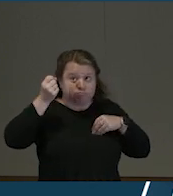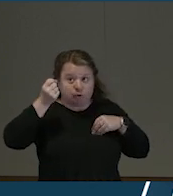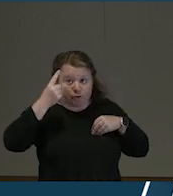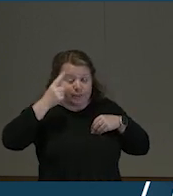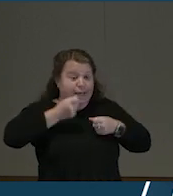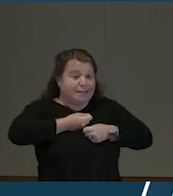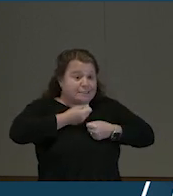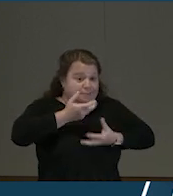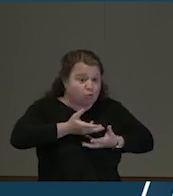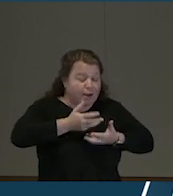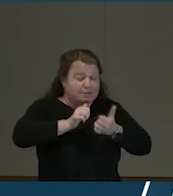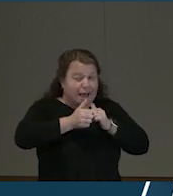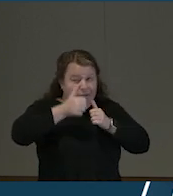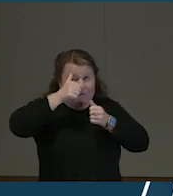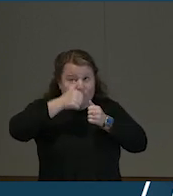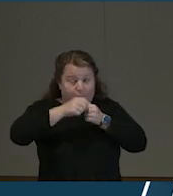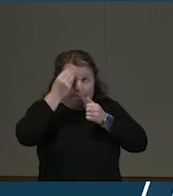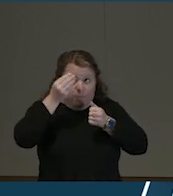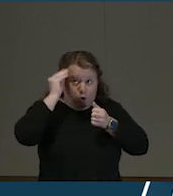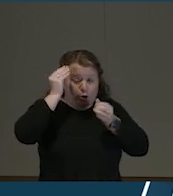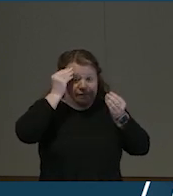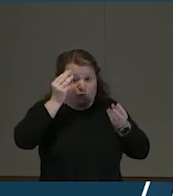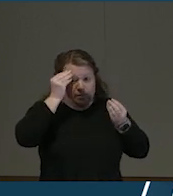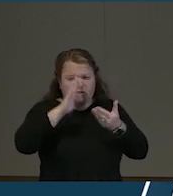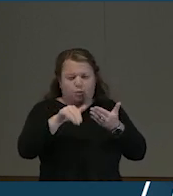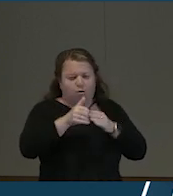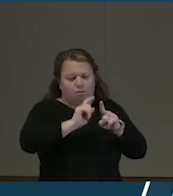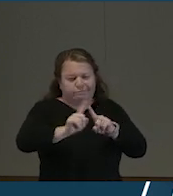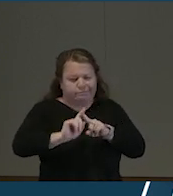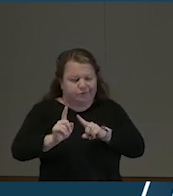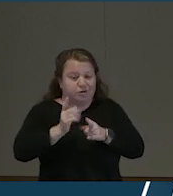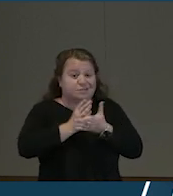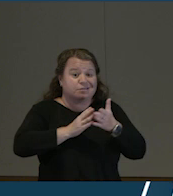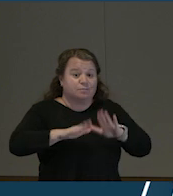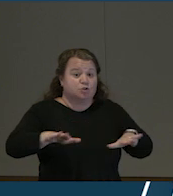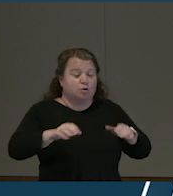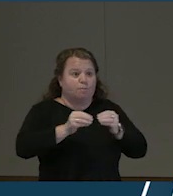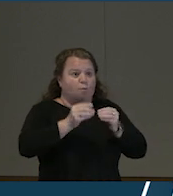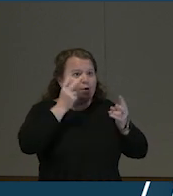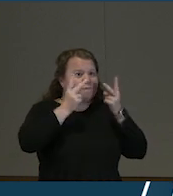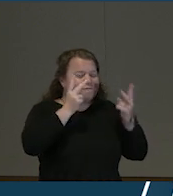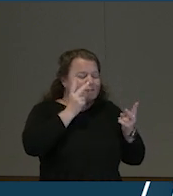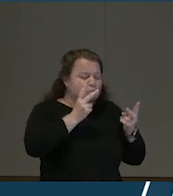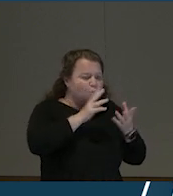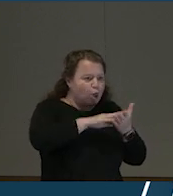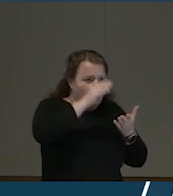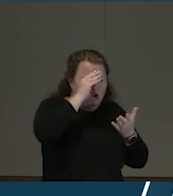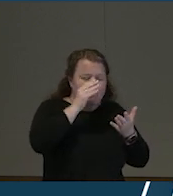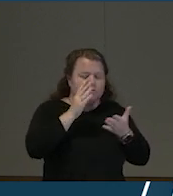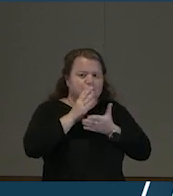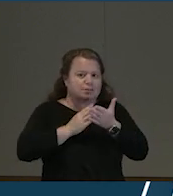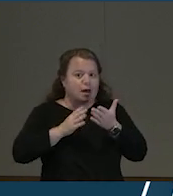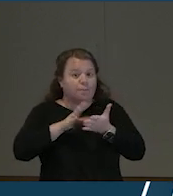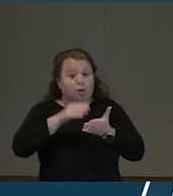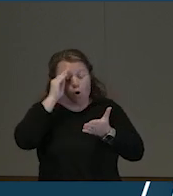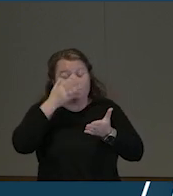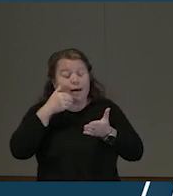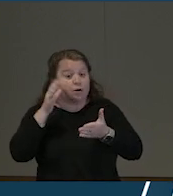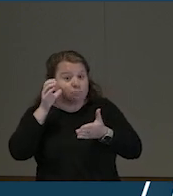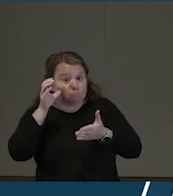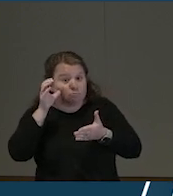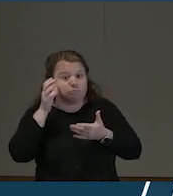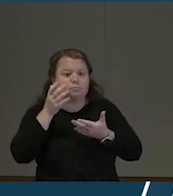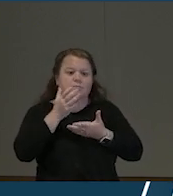they express it, how they remember the information, right? We're all different. Some children are more visual, some are auditory, some like to read and